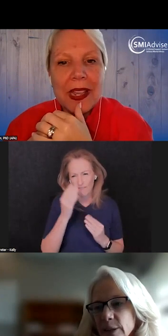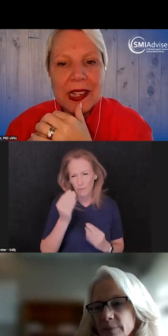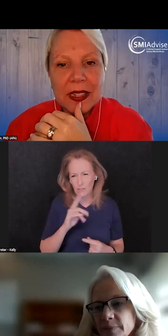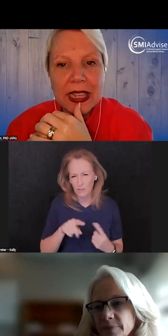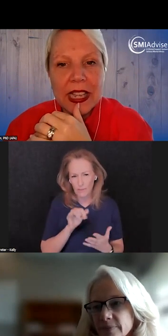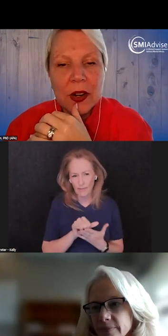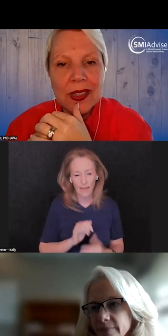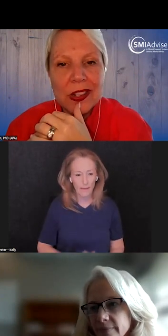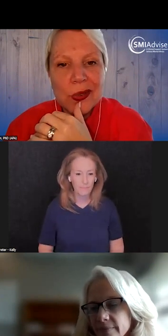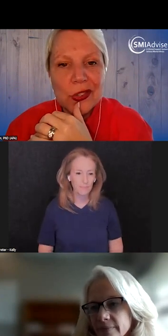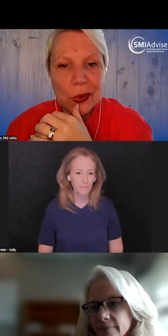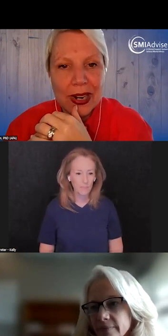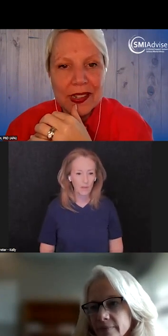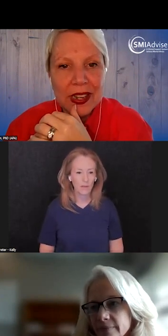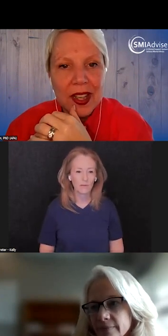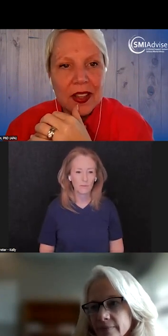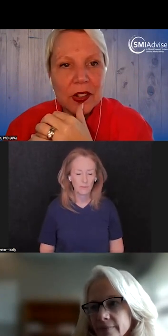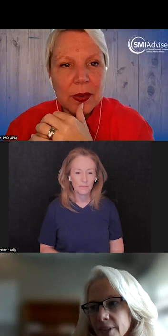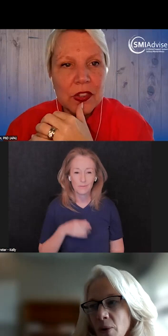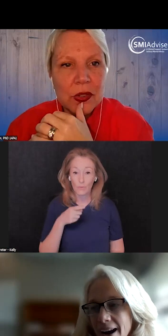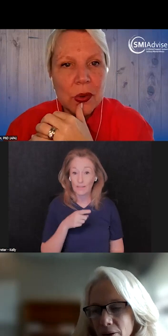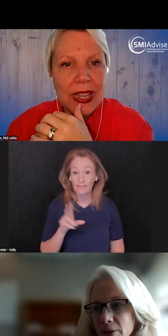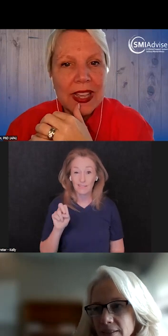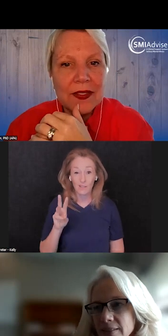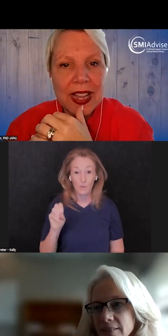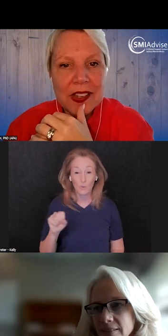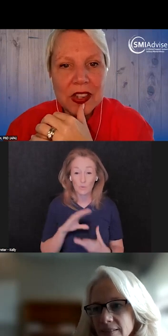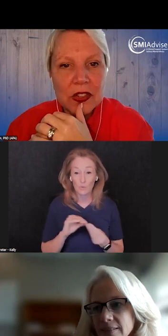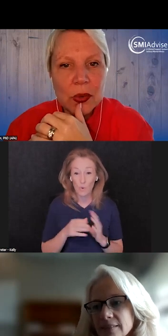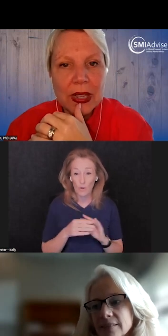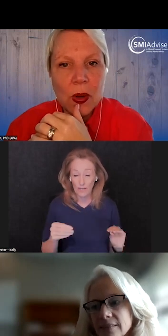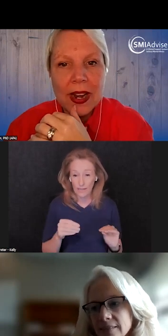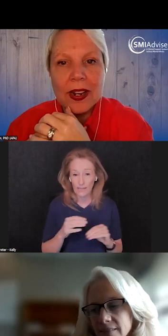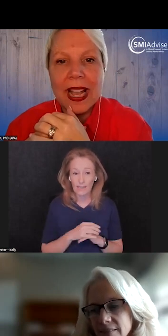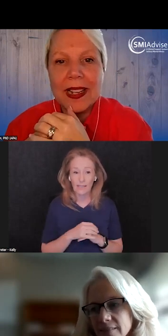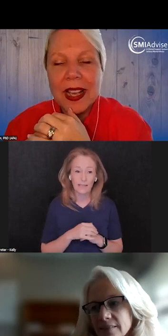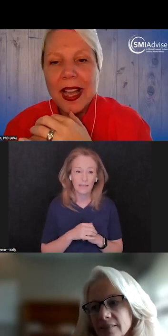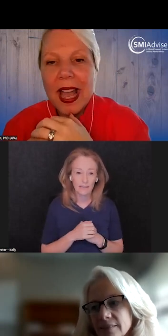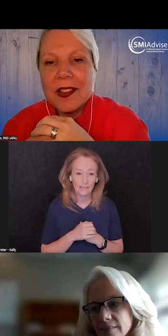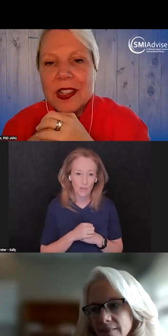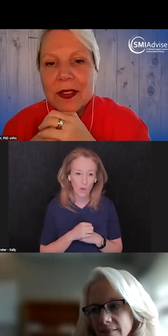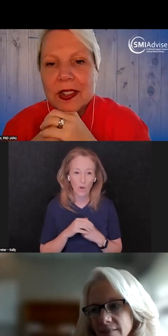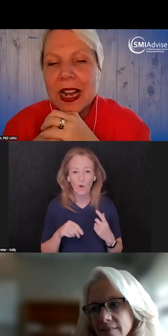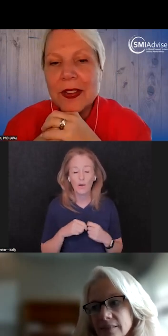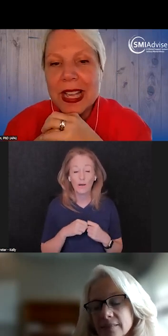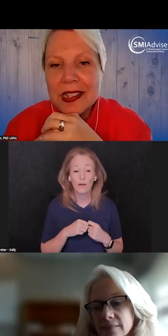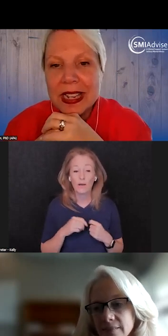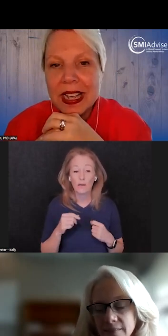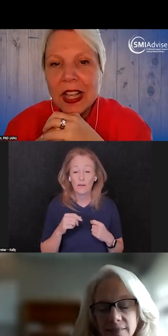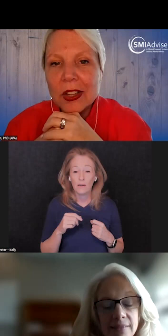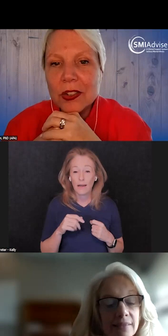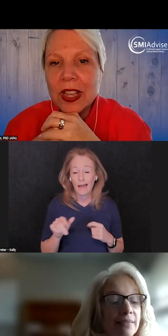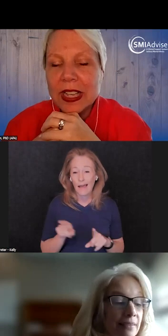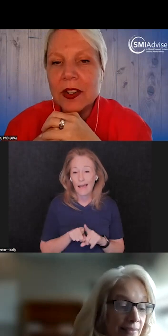So basically, here are the news stories. So there was a story in Vice and a story in Wired. And as David kind of